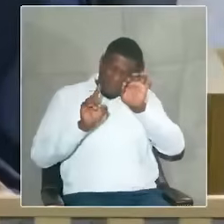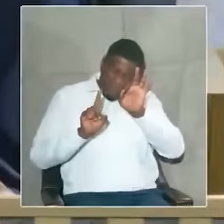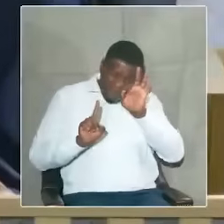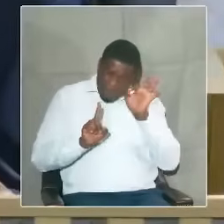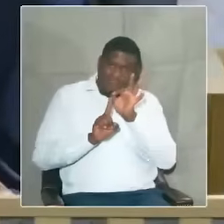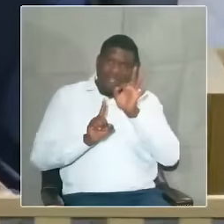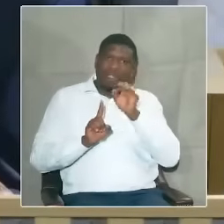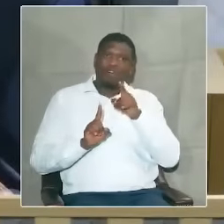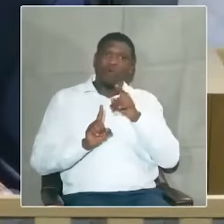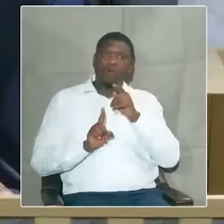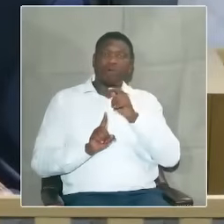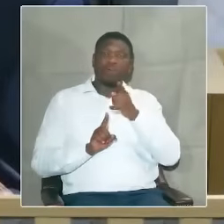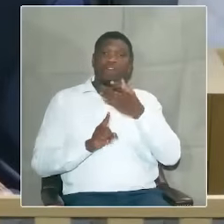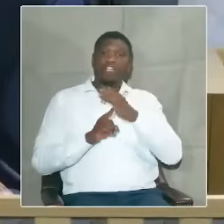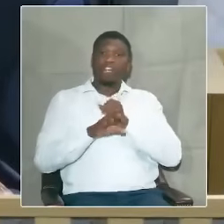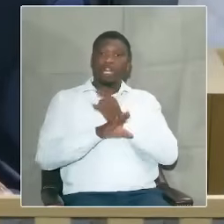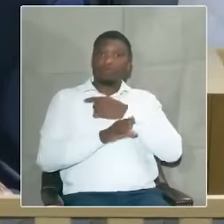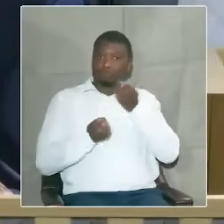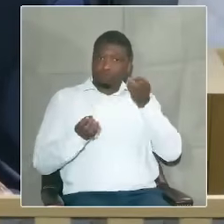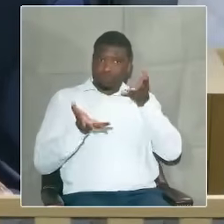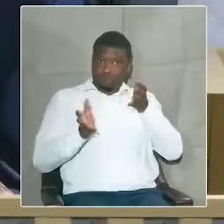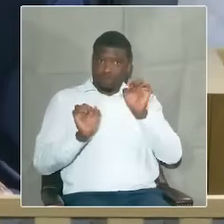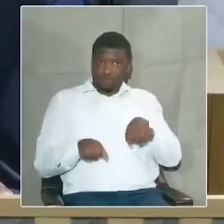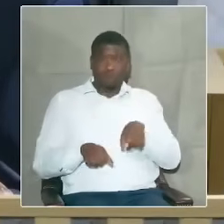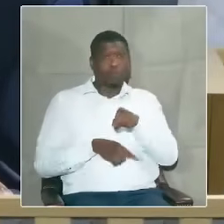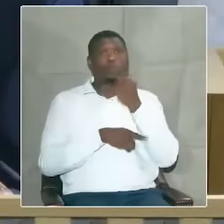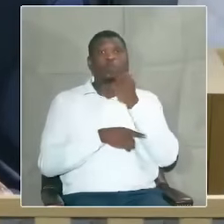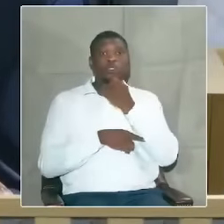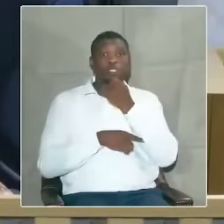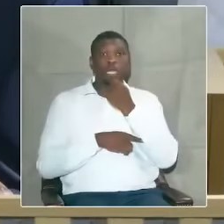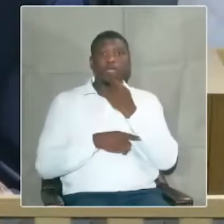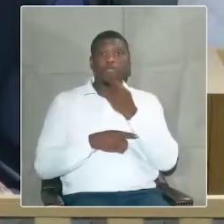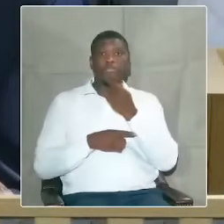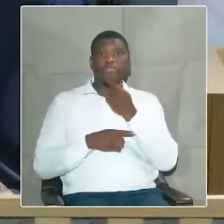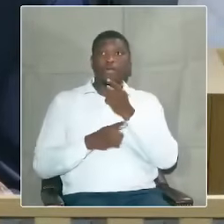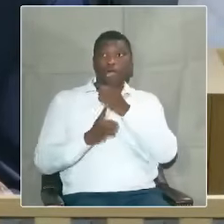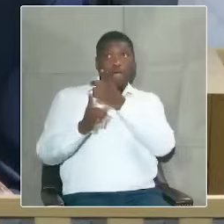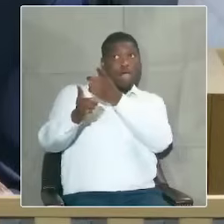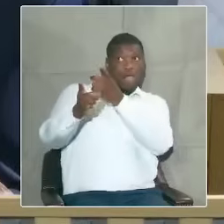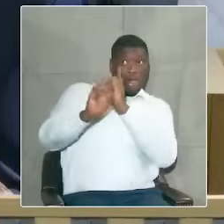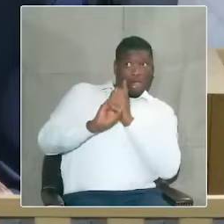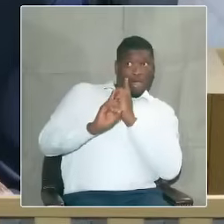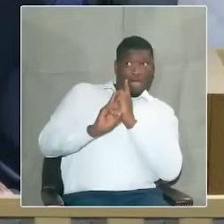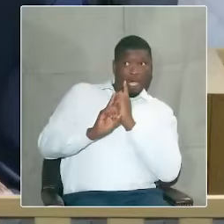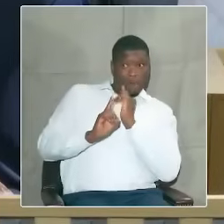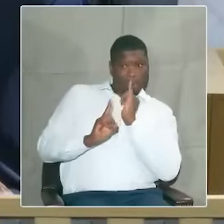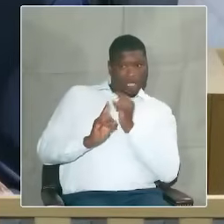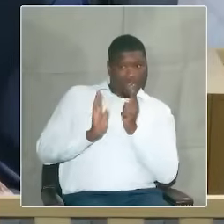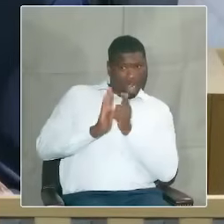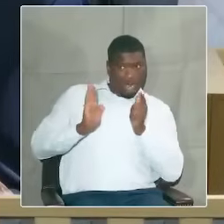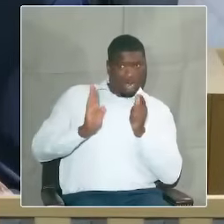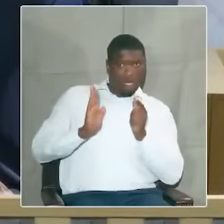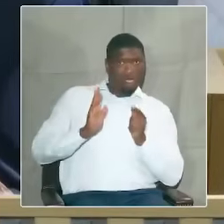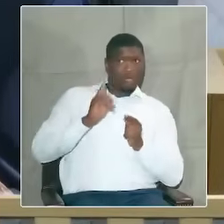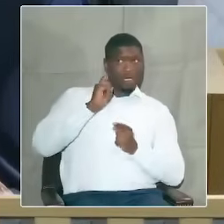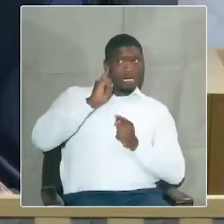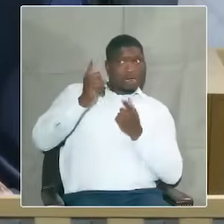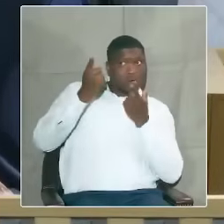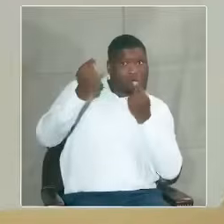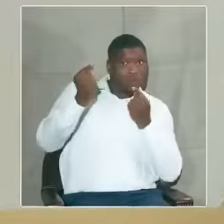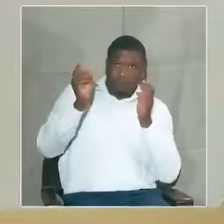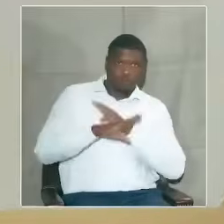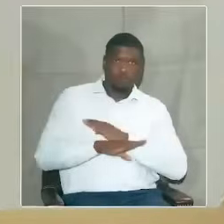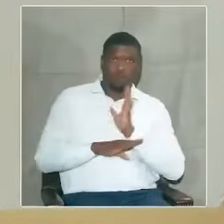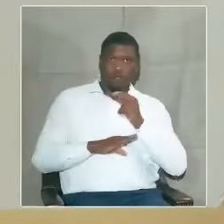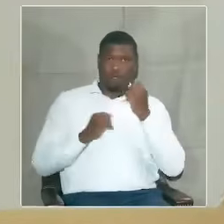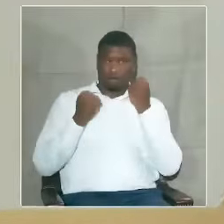you said at the beginning, which is that you would not obey an unlawful instruction from the